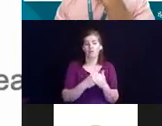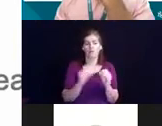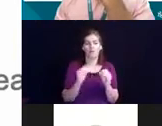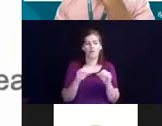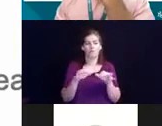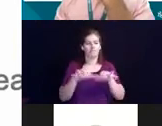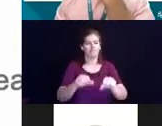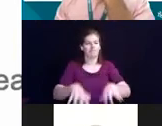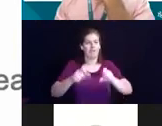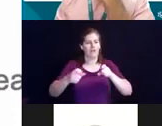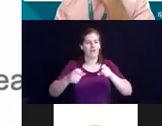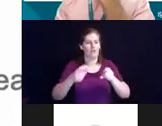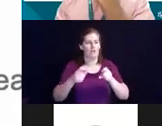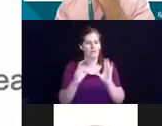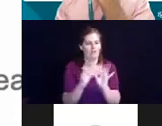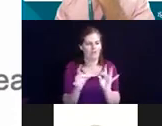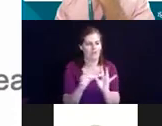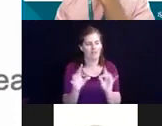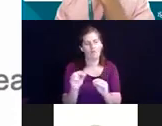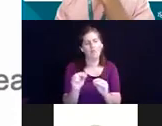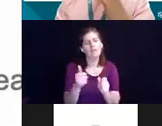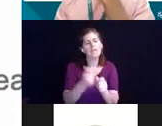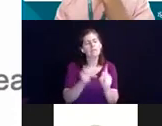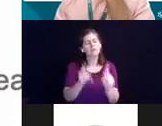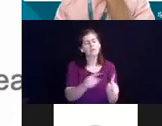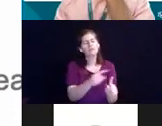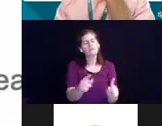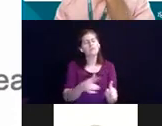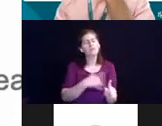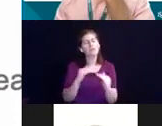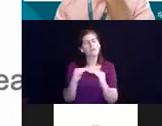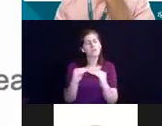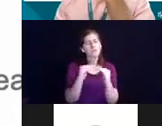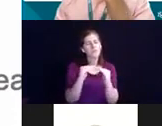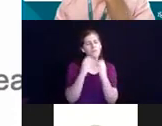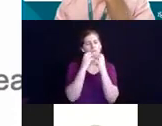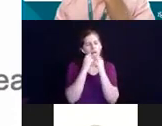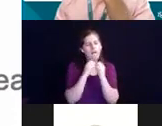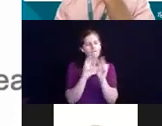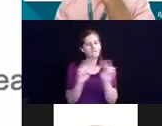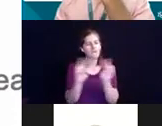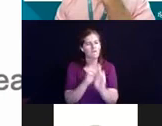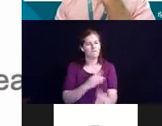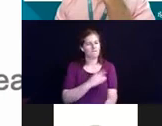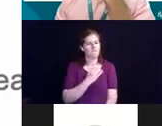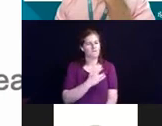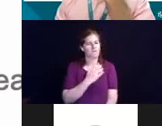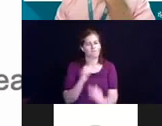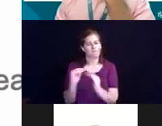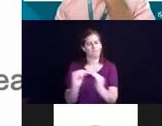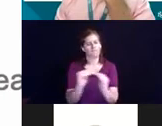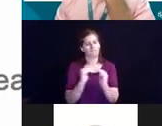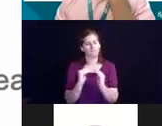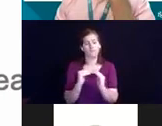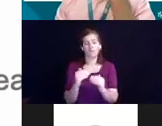the conversation. And we want each person on the team to be equally valued and feel that very much. Regardless